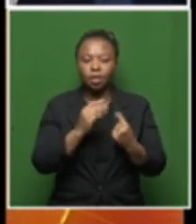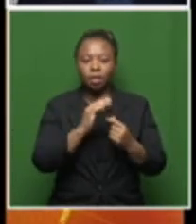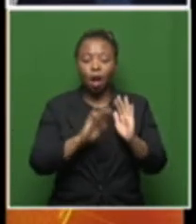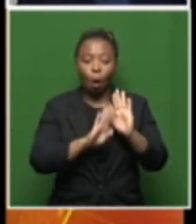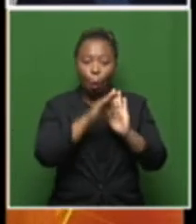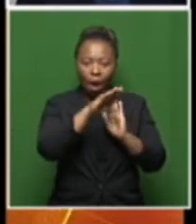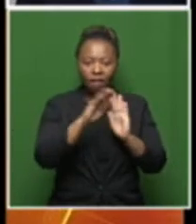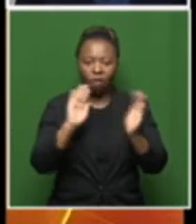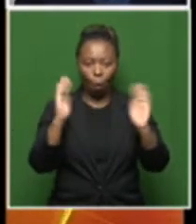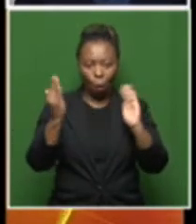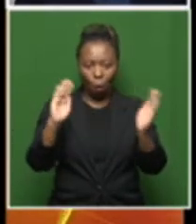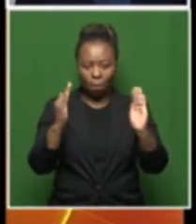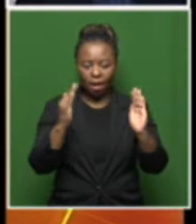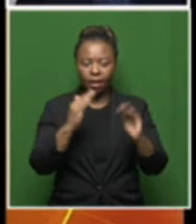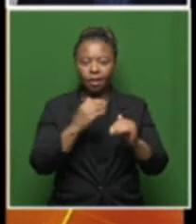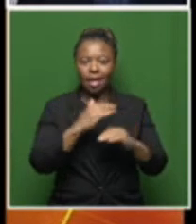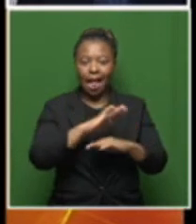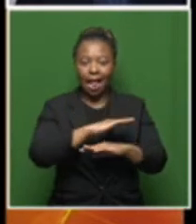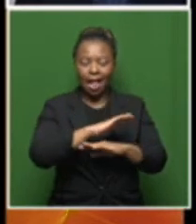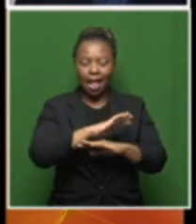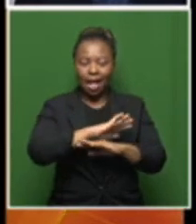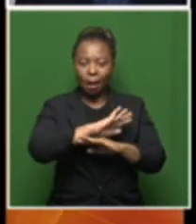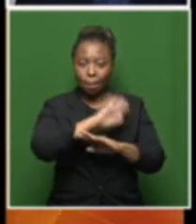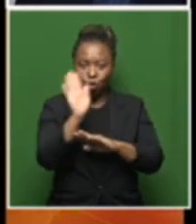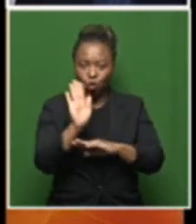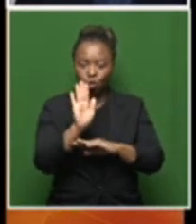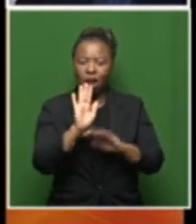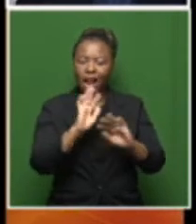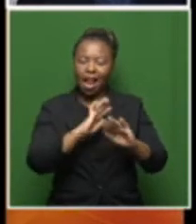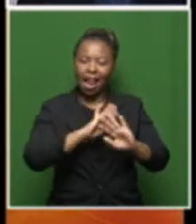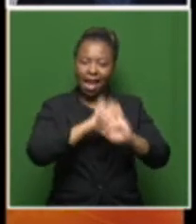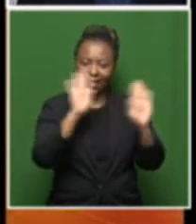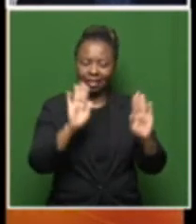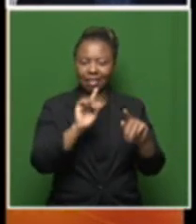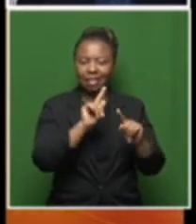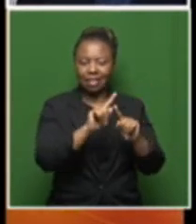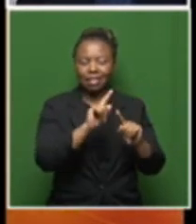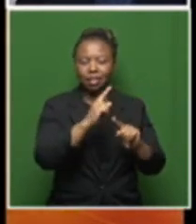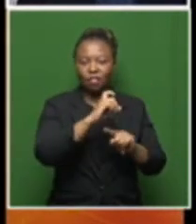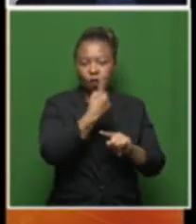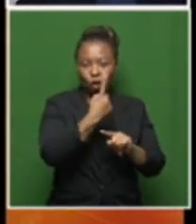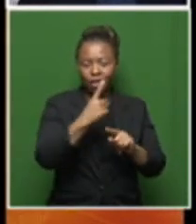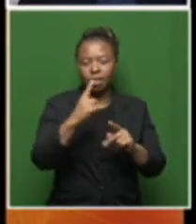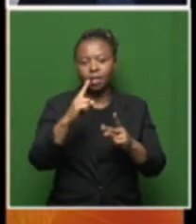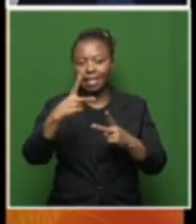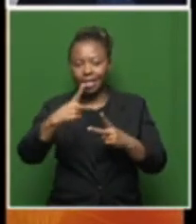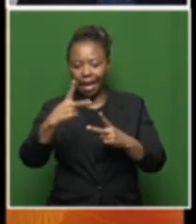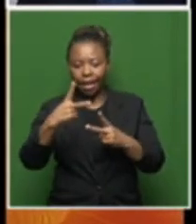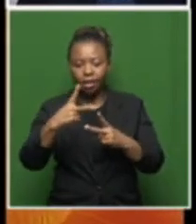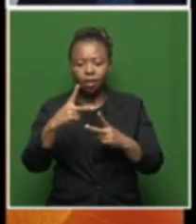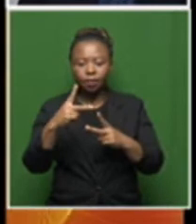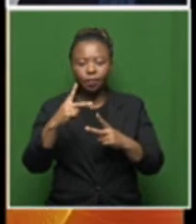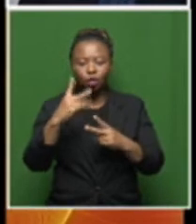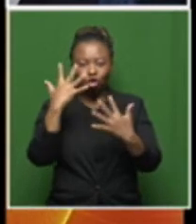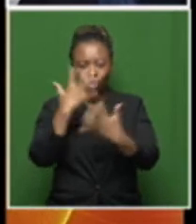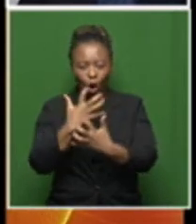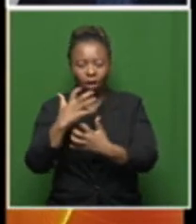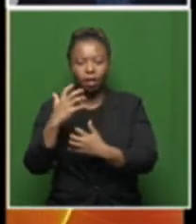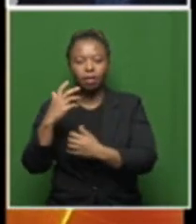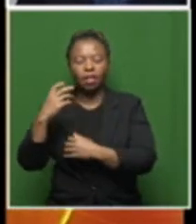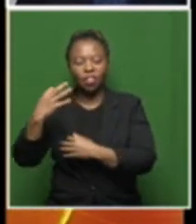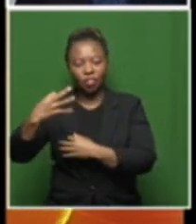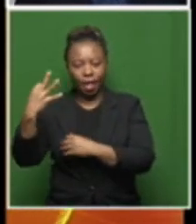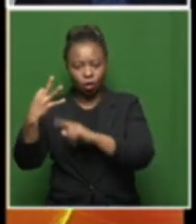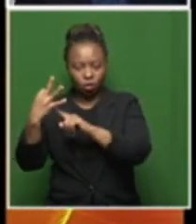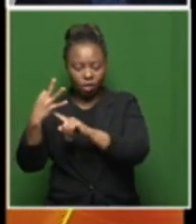So you see the light blue is the first wave. You see the dark blue, the second wave. And you see the brown one being the third wave.